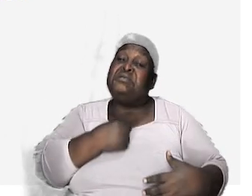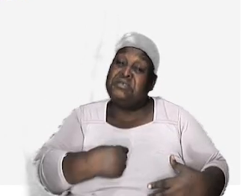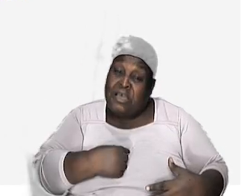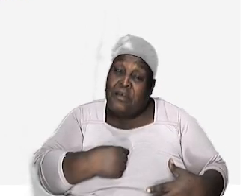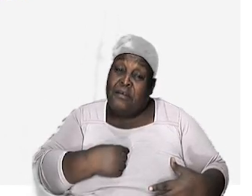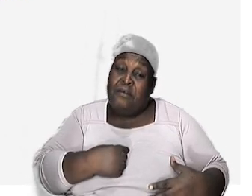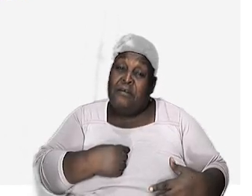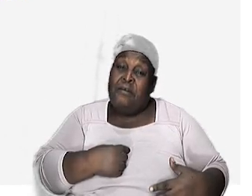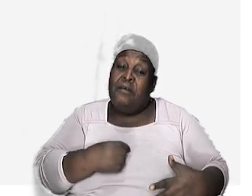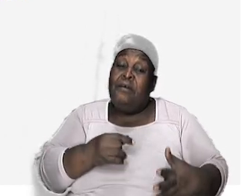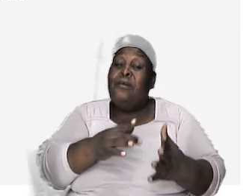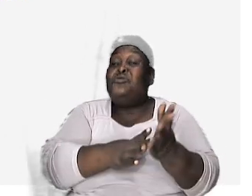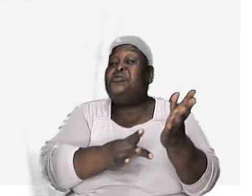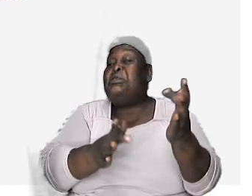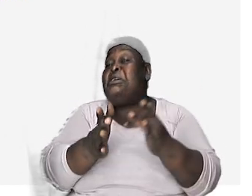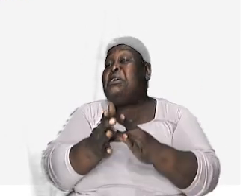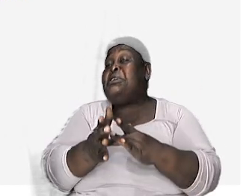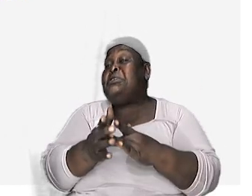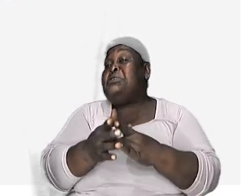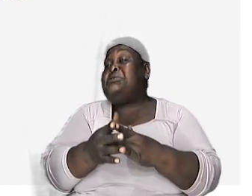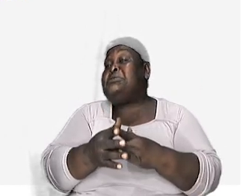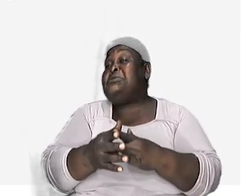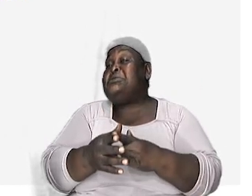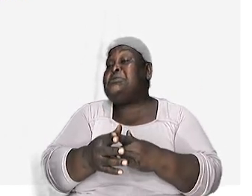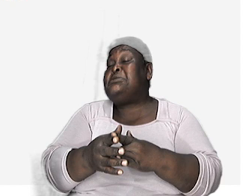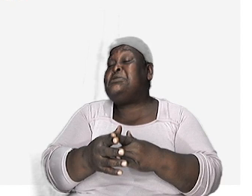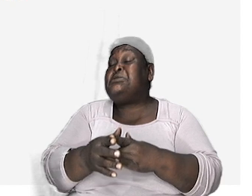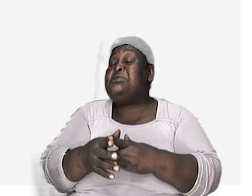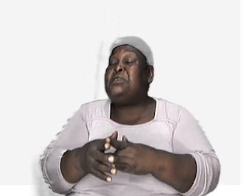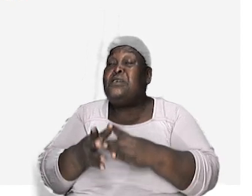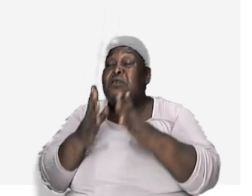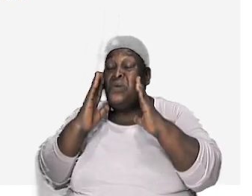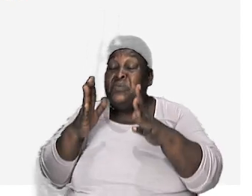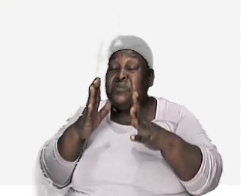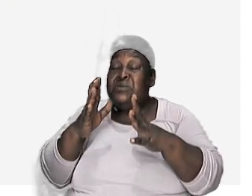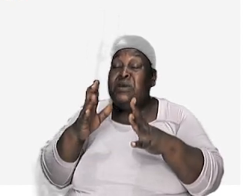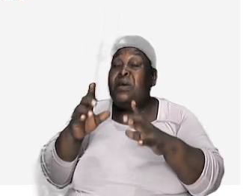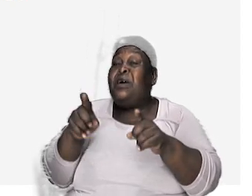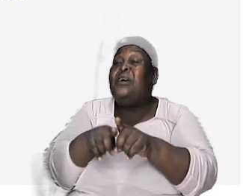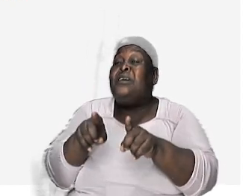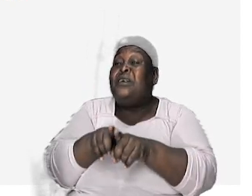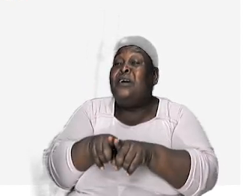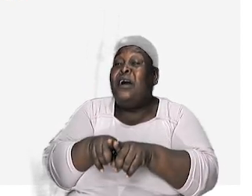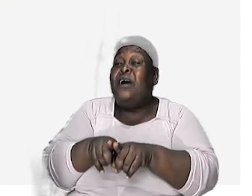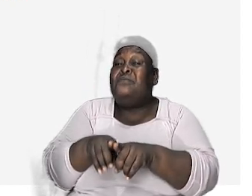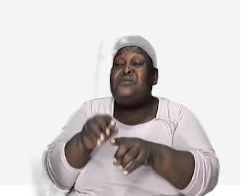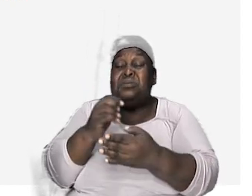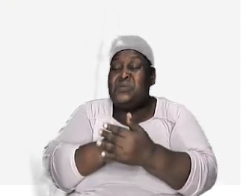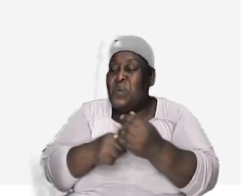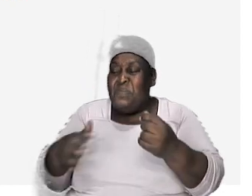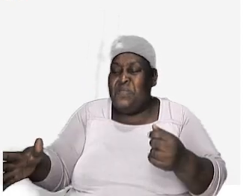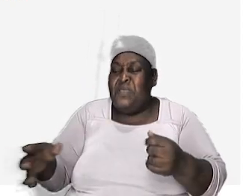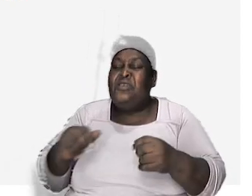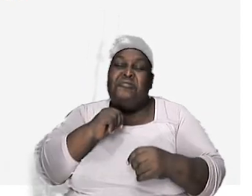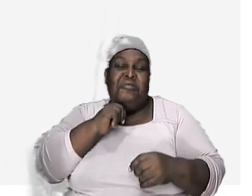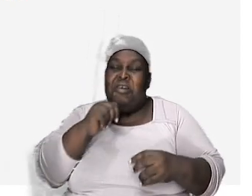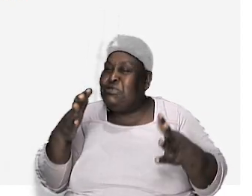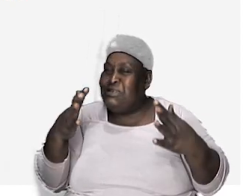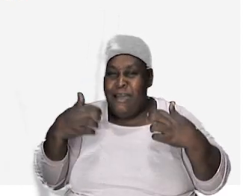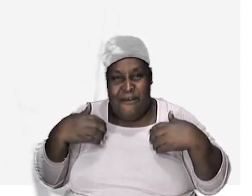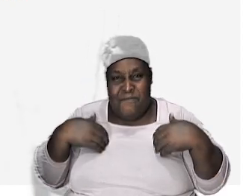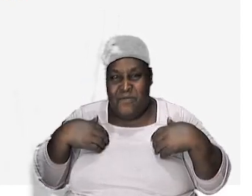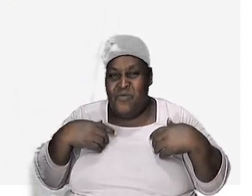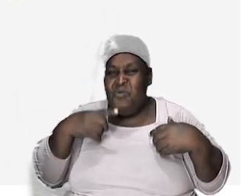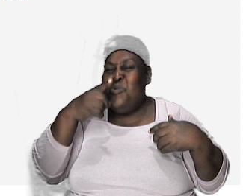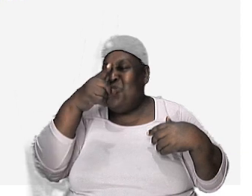Jesus piqued her curiosity as it relates to something that she did not have. You're going to